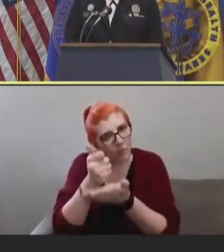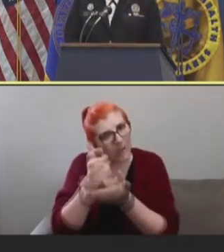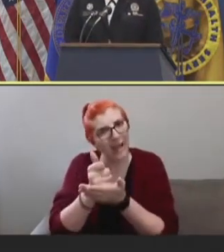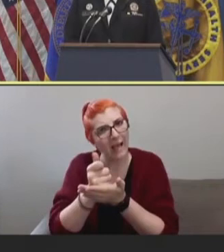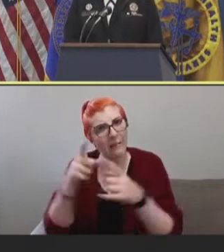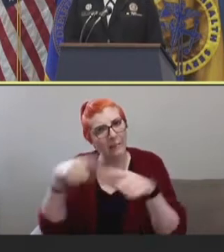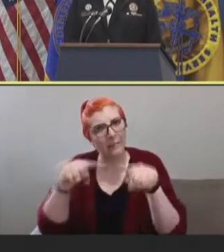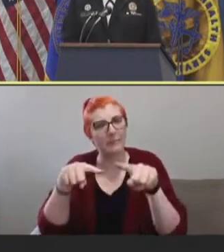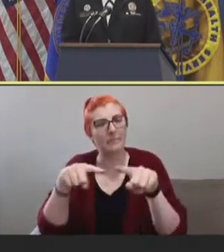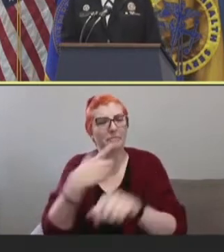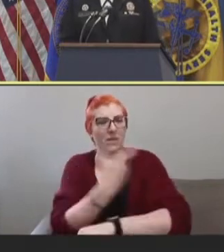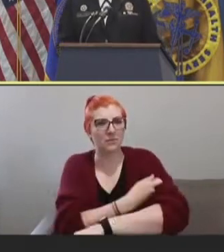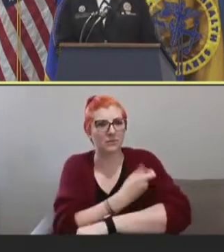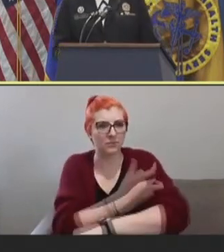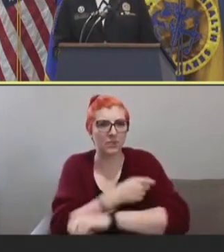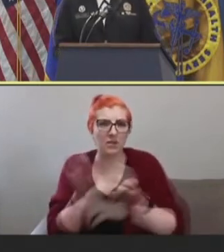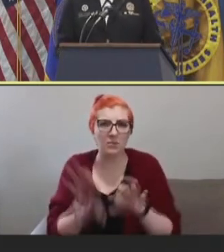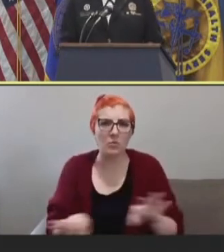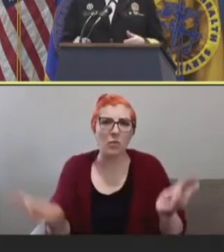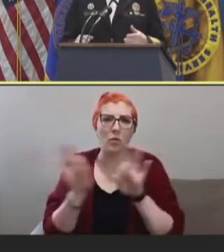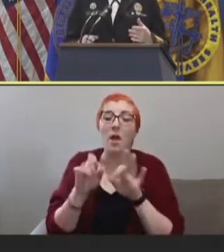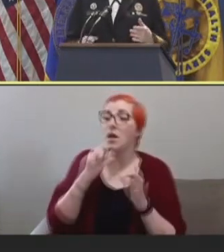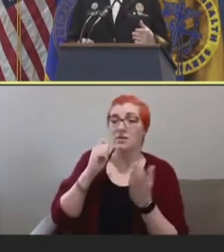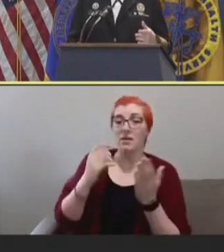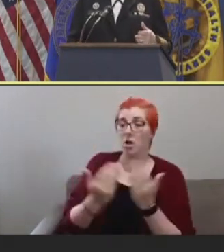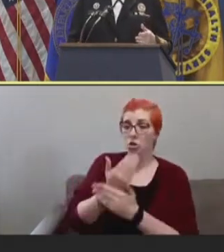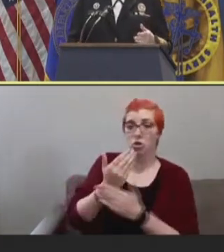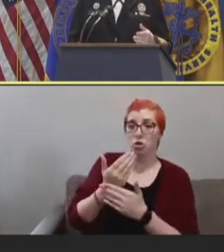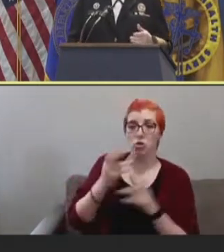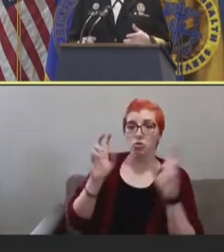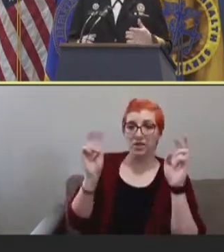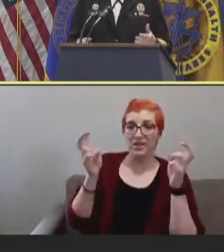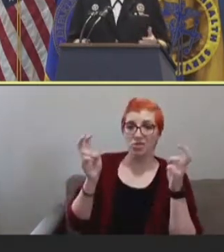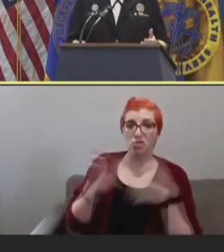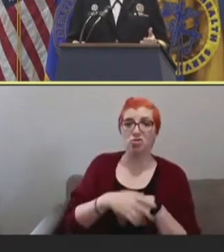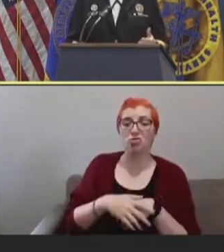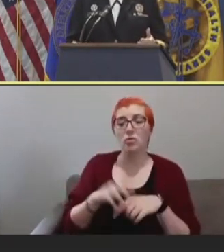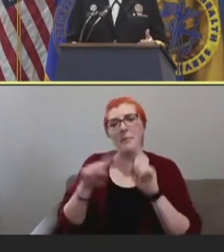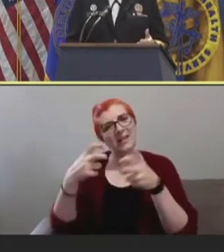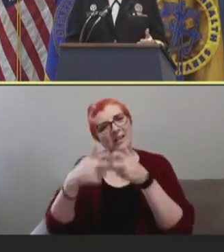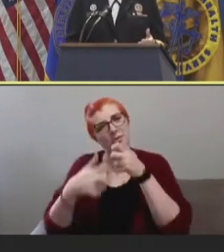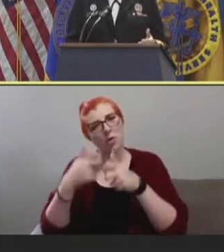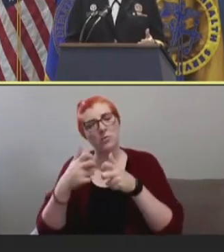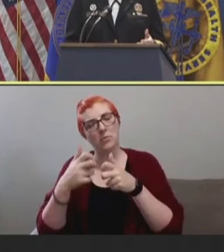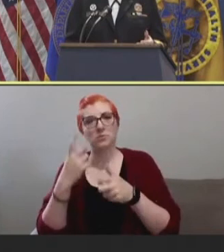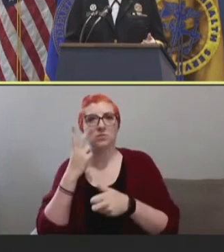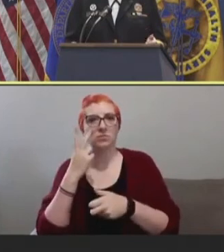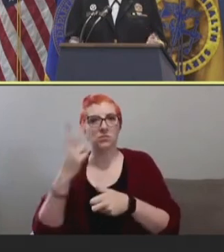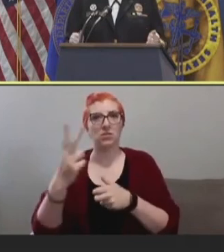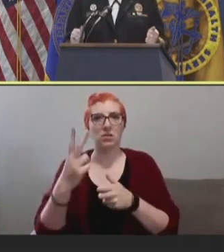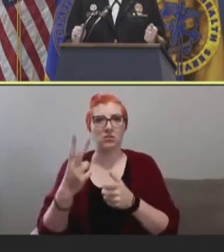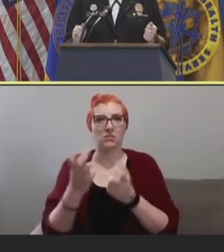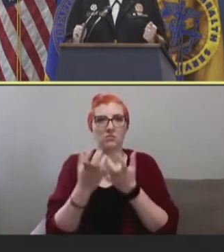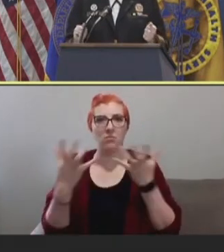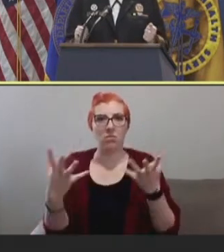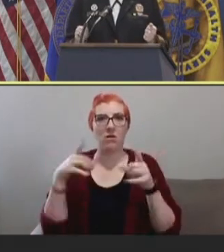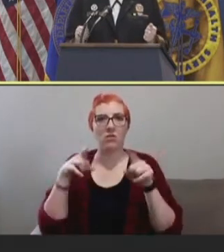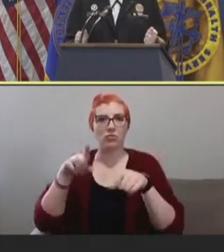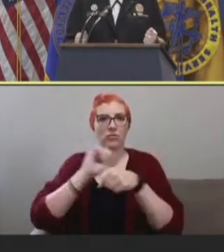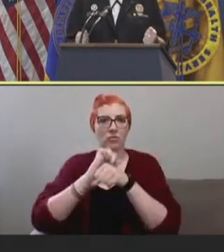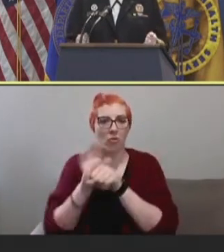so, again, not a new issue, but an issue that has been exacerbated by the COVID-19 pandemic that is just